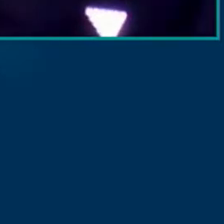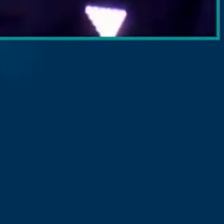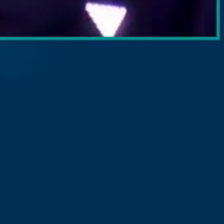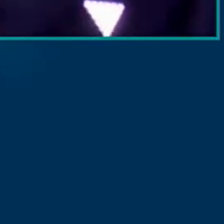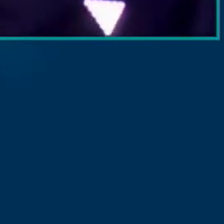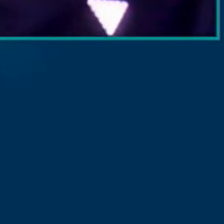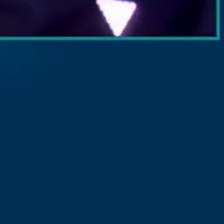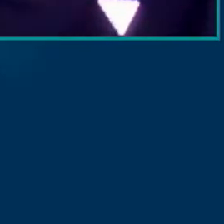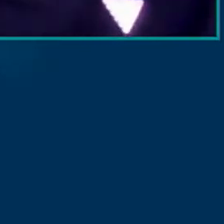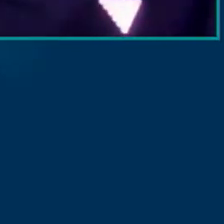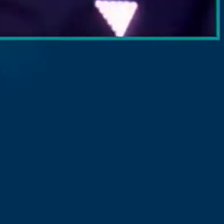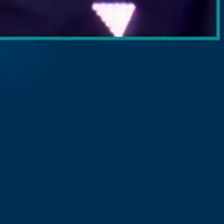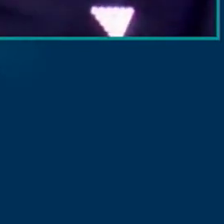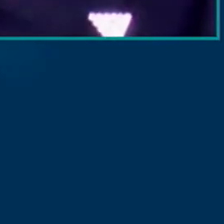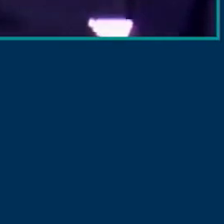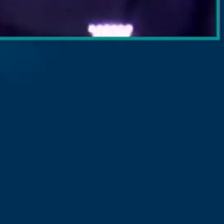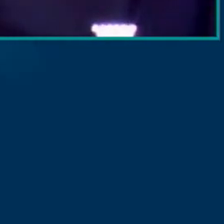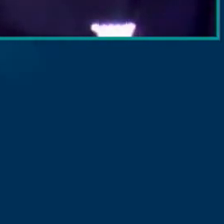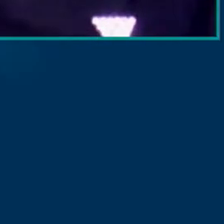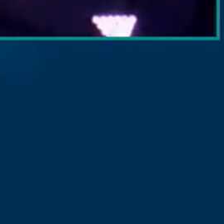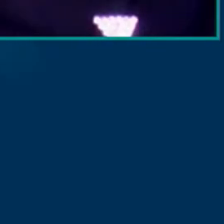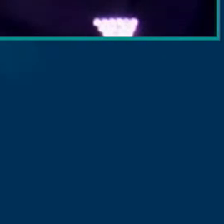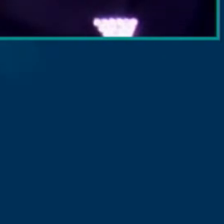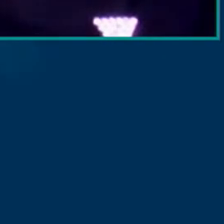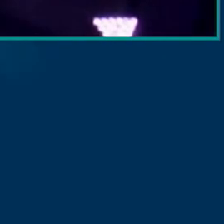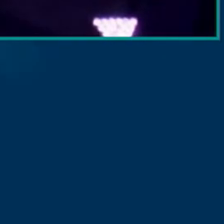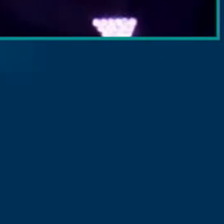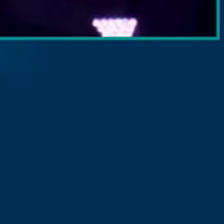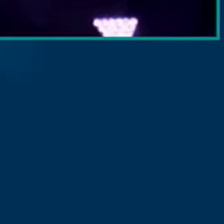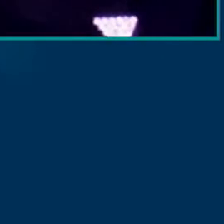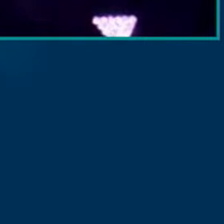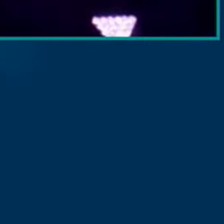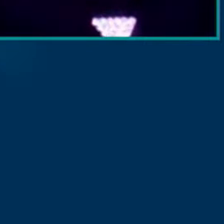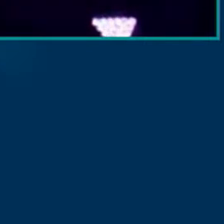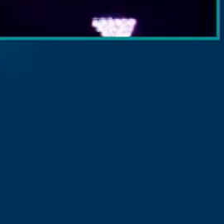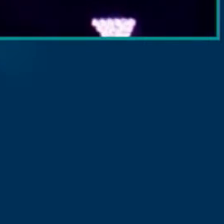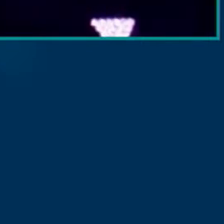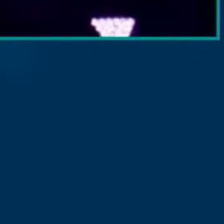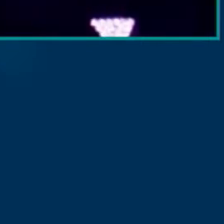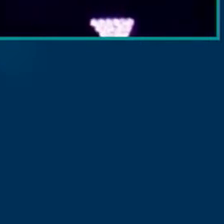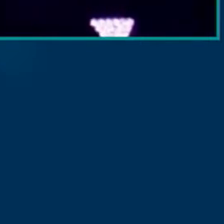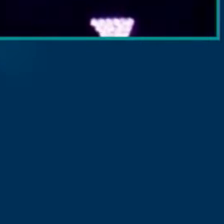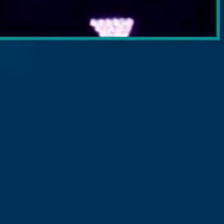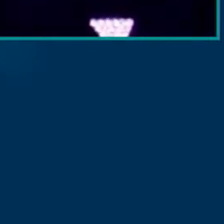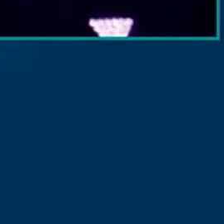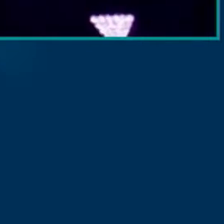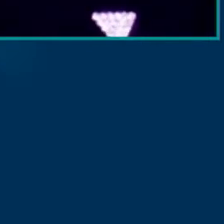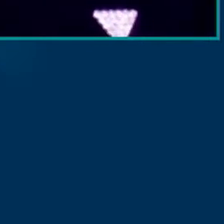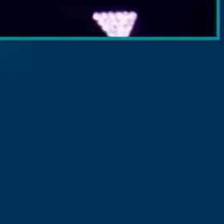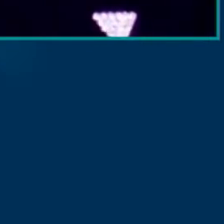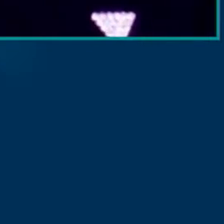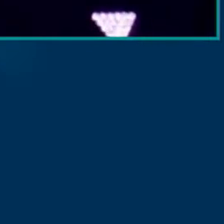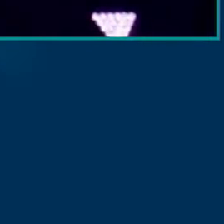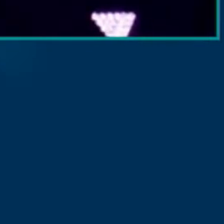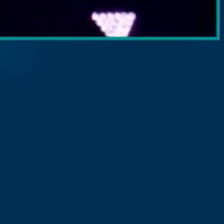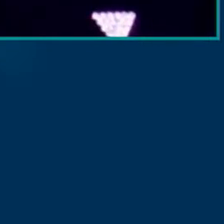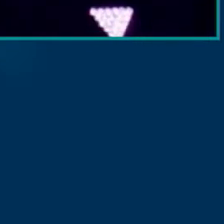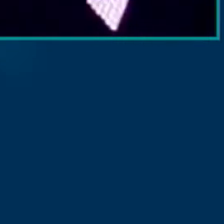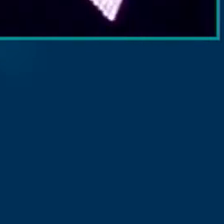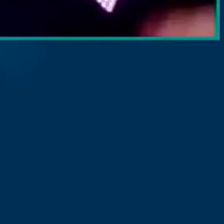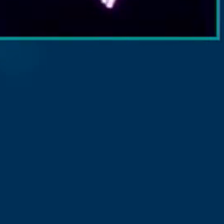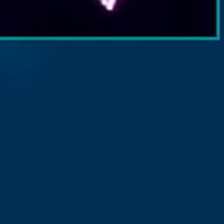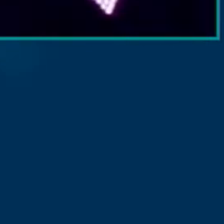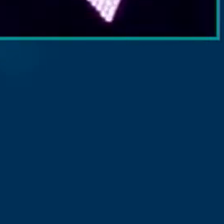a directive that will regulate more strictly this area very soon. And when we